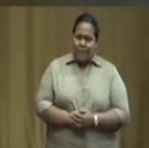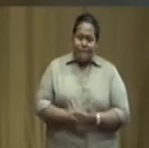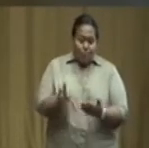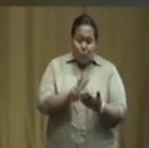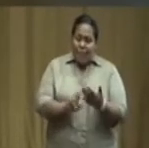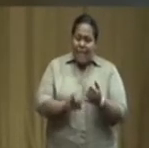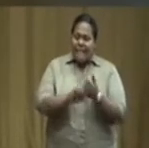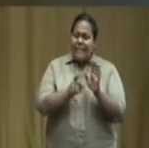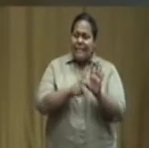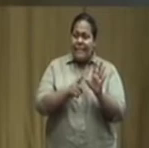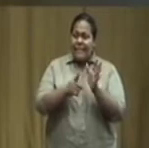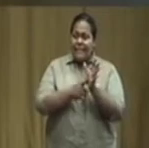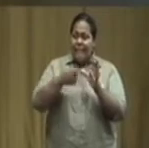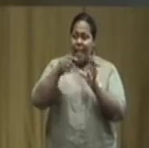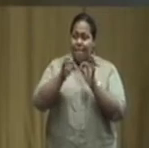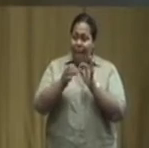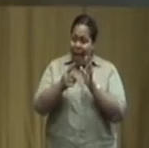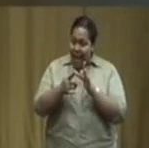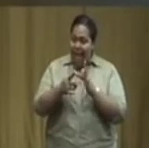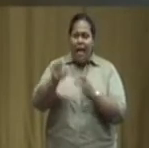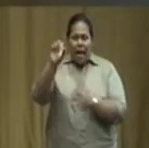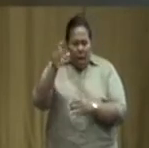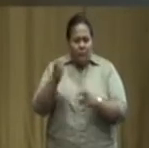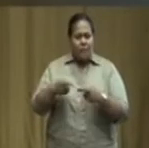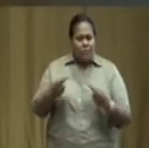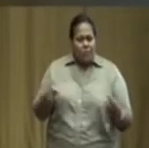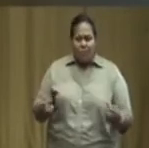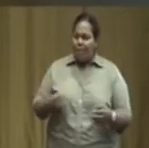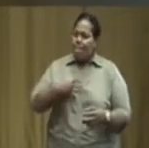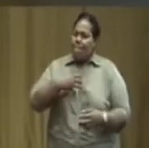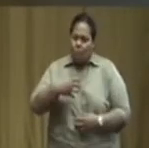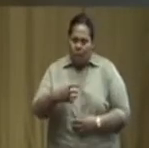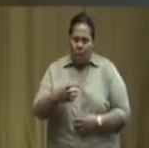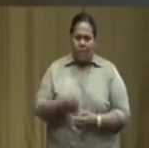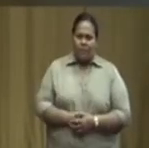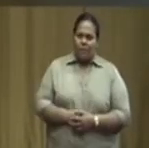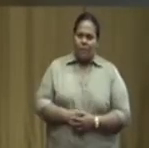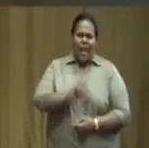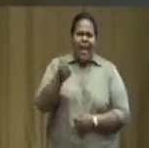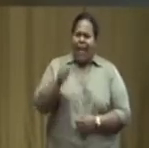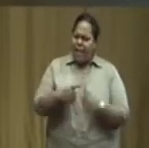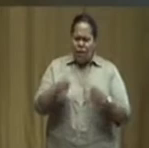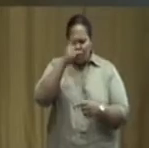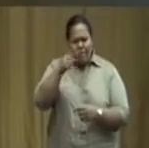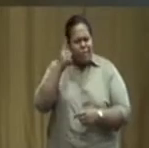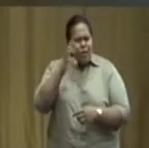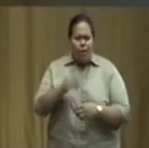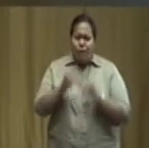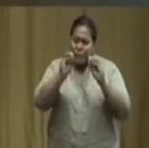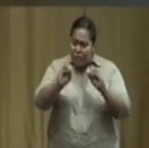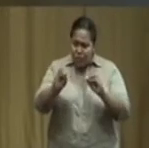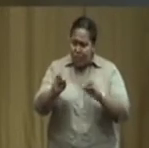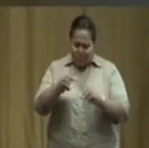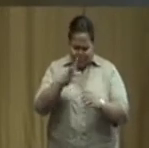class activities, textbook material, and much more. Basically, anything you could think of that might be helpful for your teaching, you